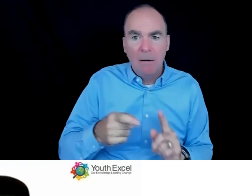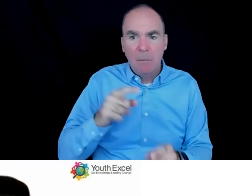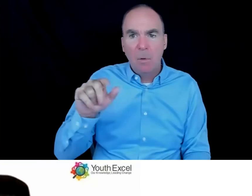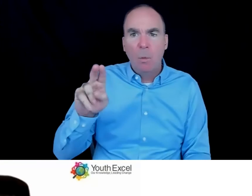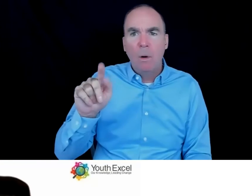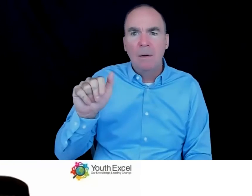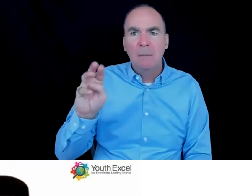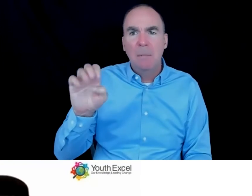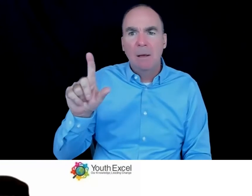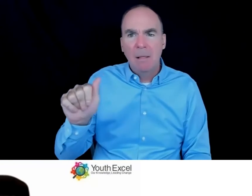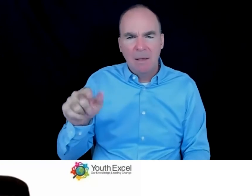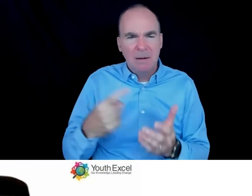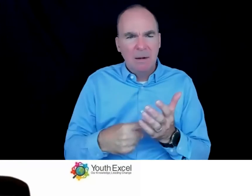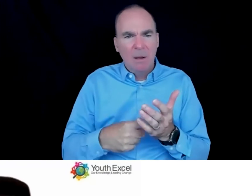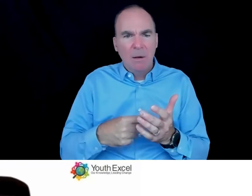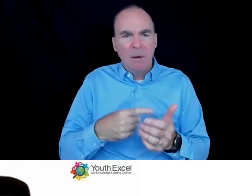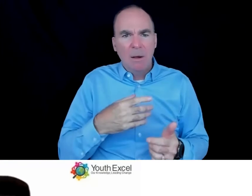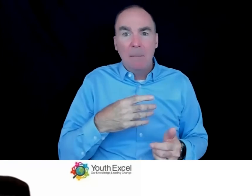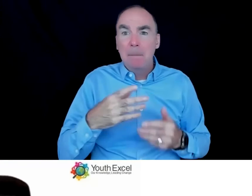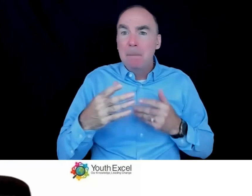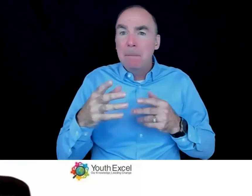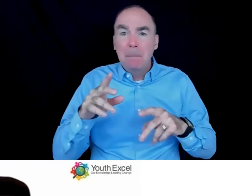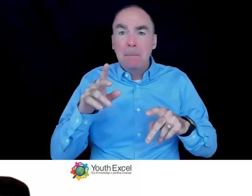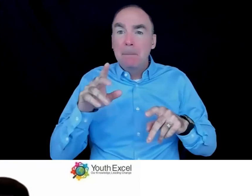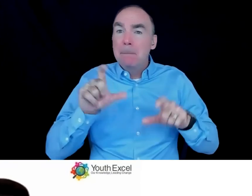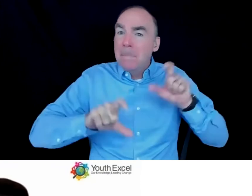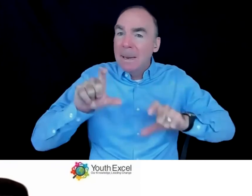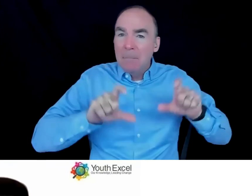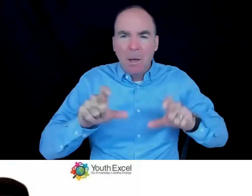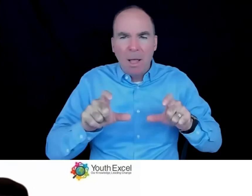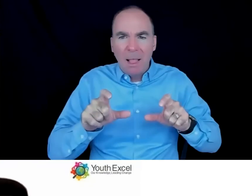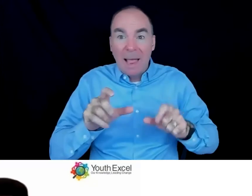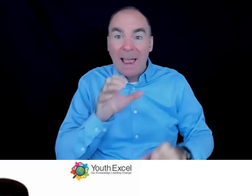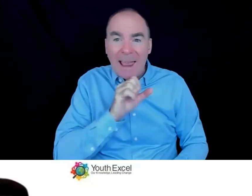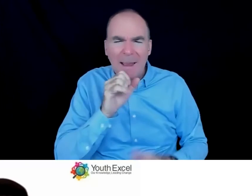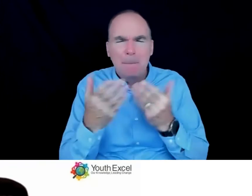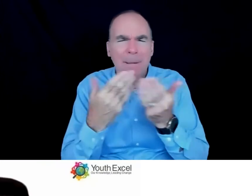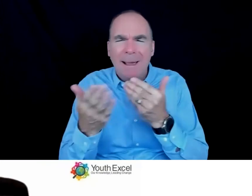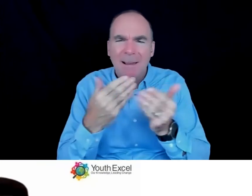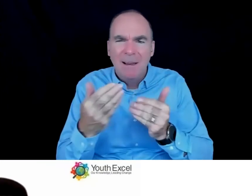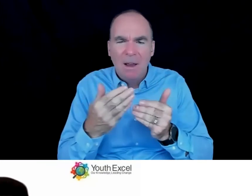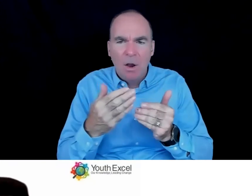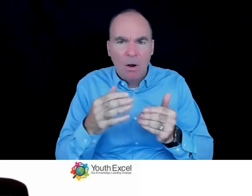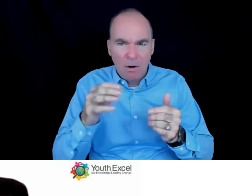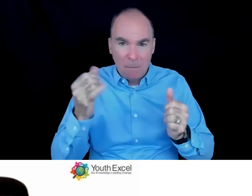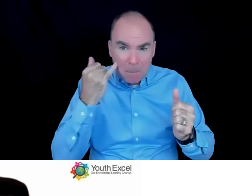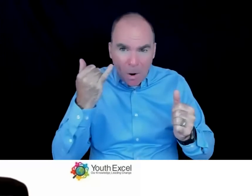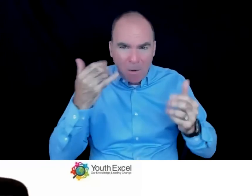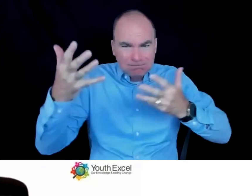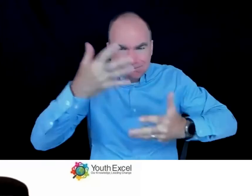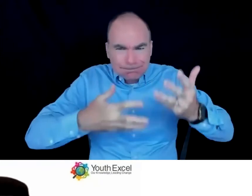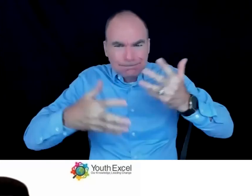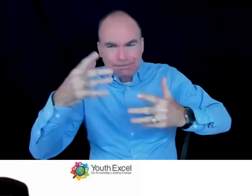talking about all people, regardless of age, can work in harmony and support each other for the greater good of